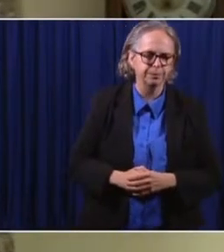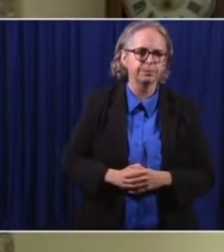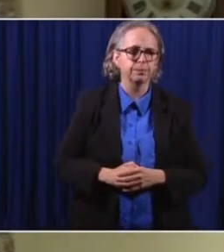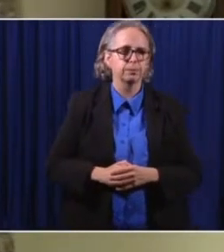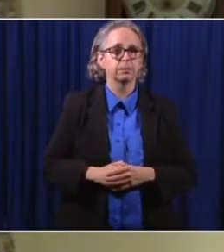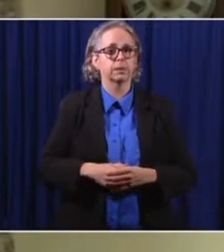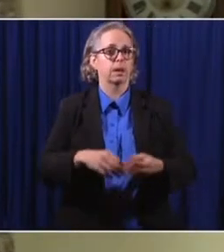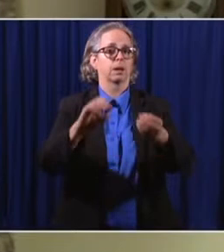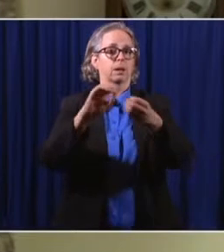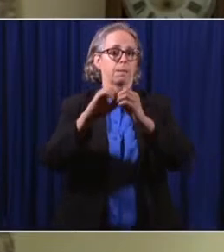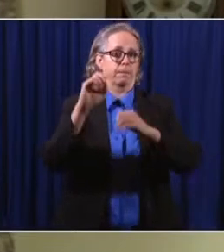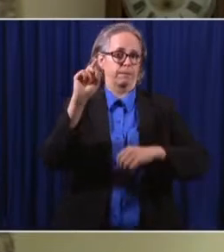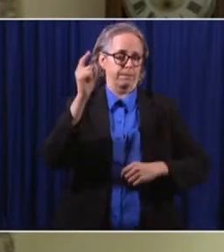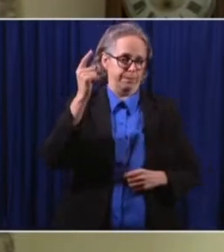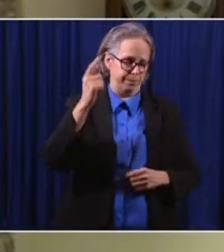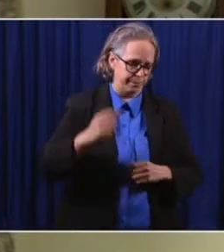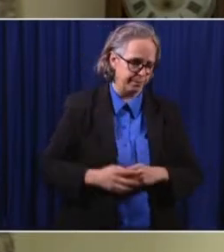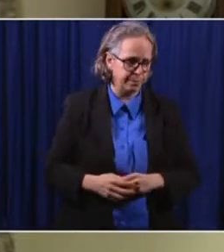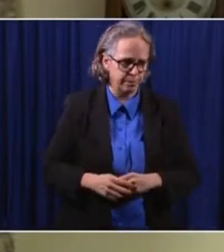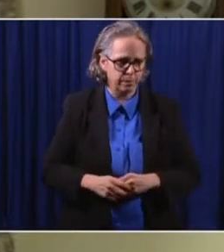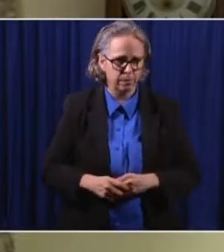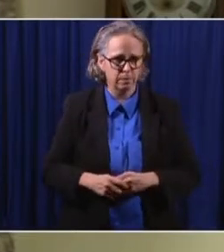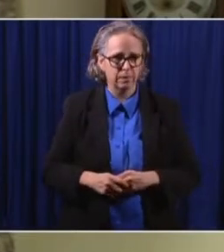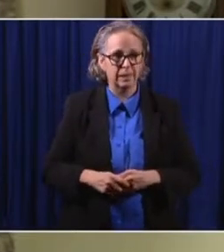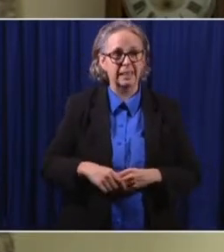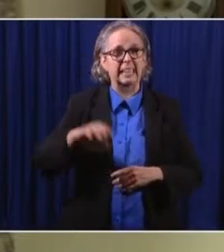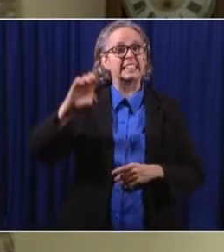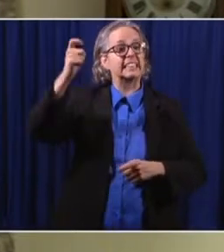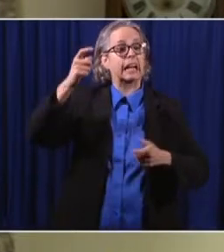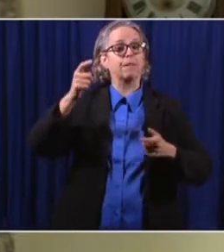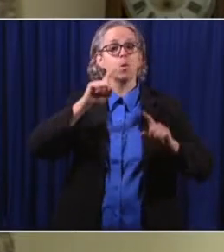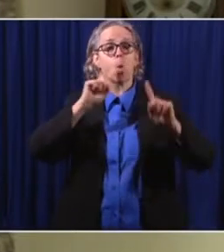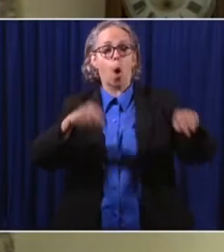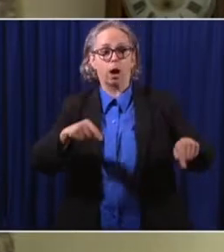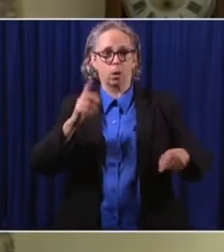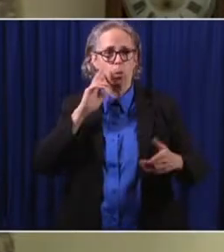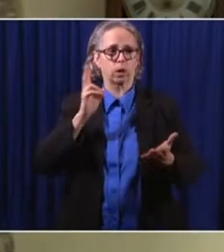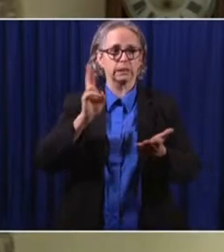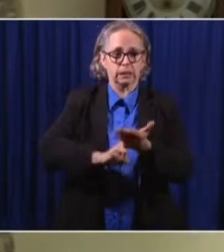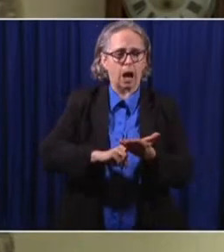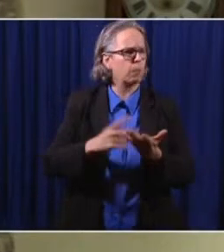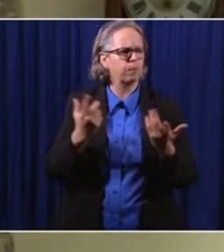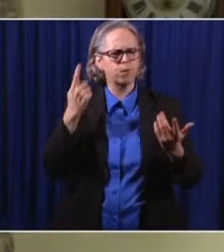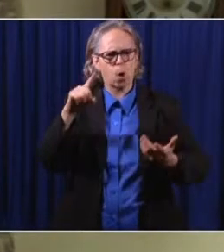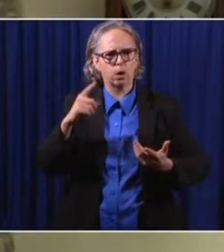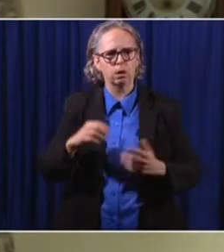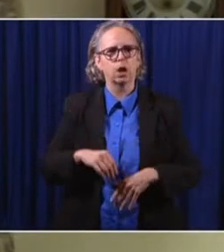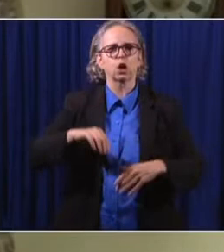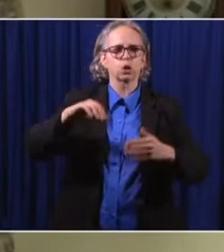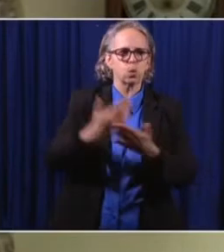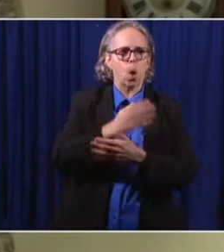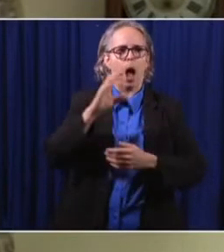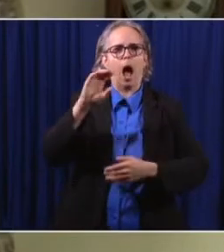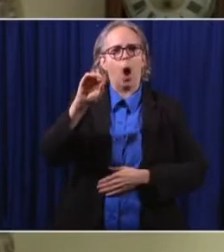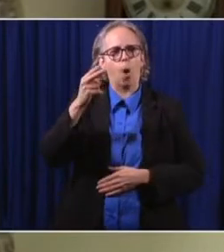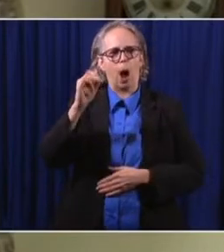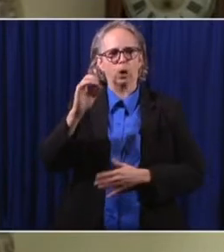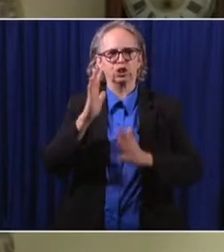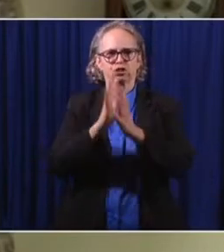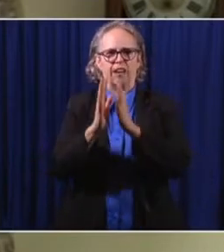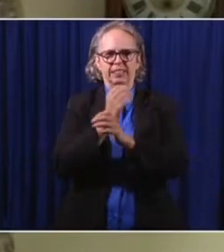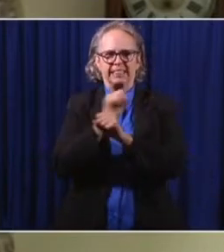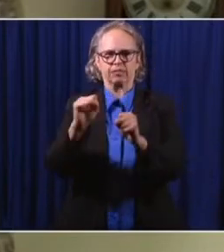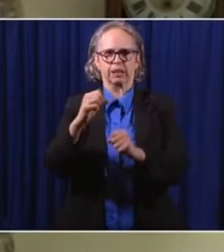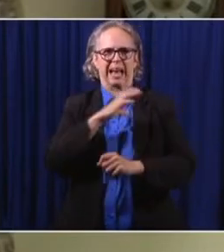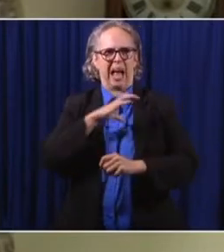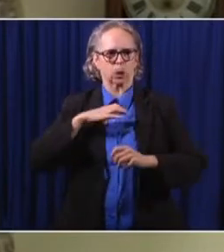First, I will be signing an executive order to create the new Ohio Traffic Safety Council, which will be led by the Ohio